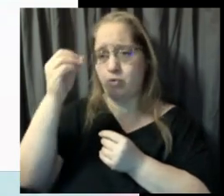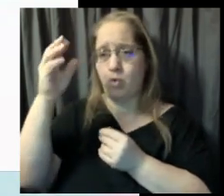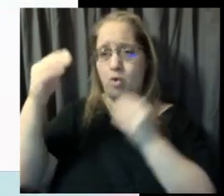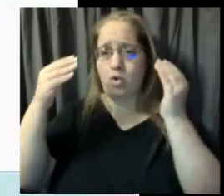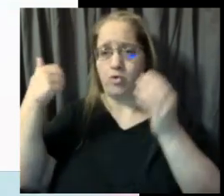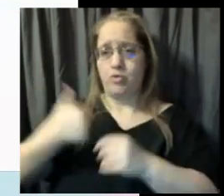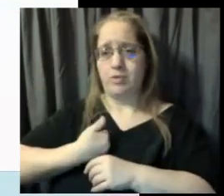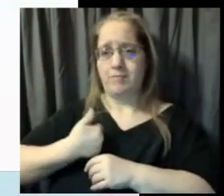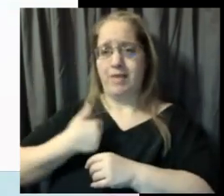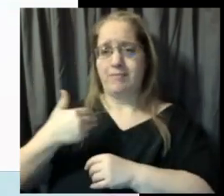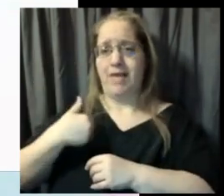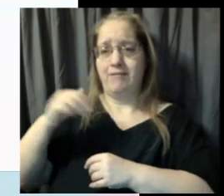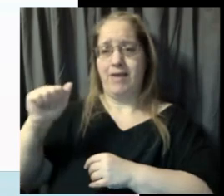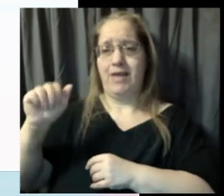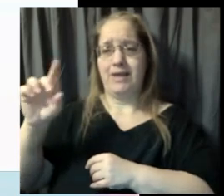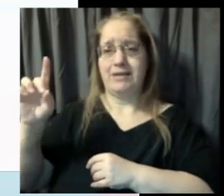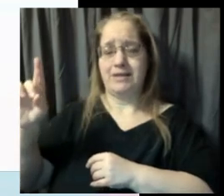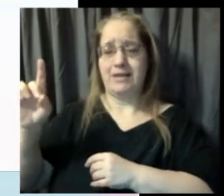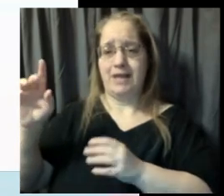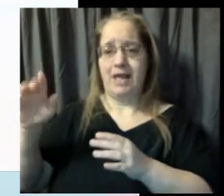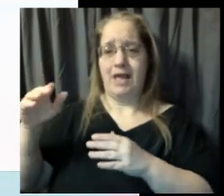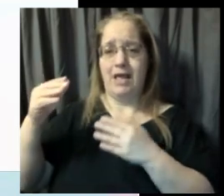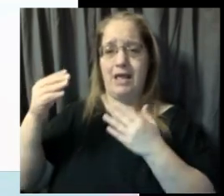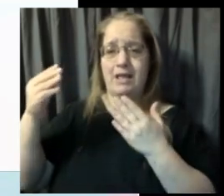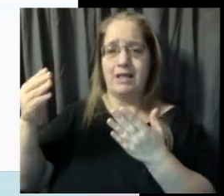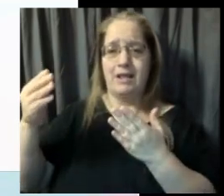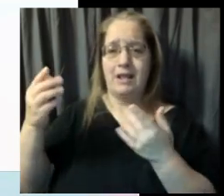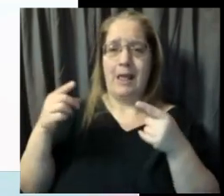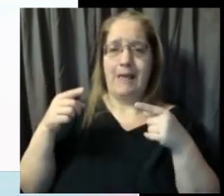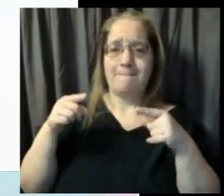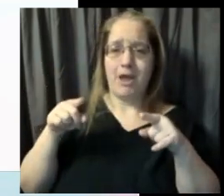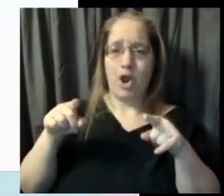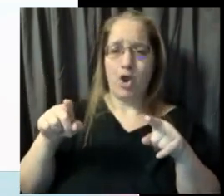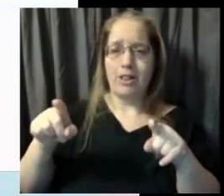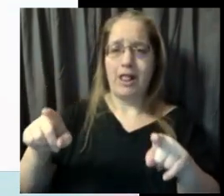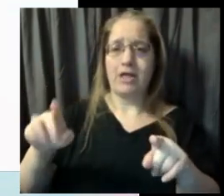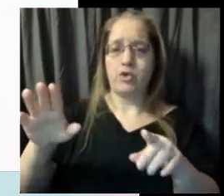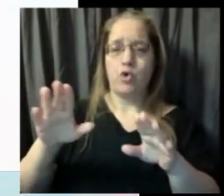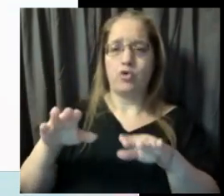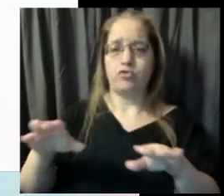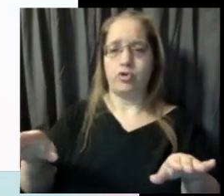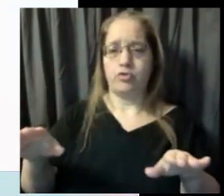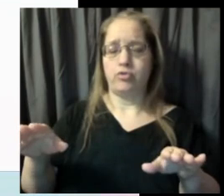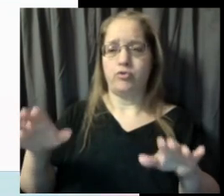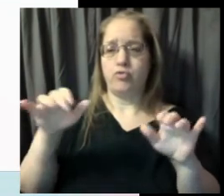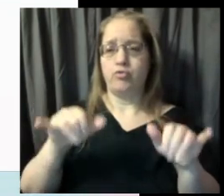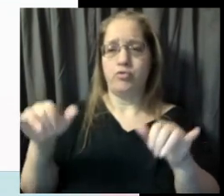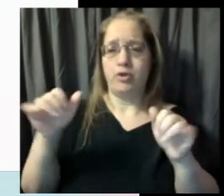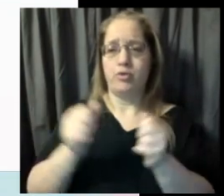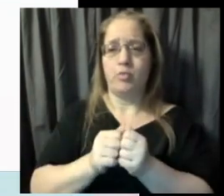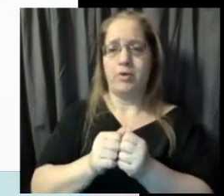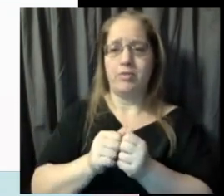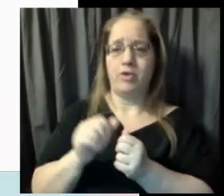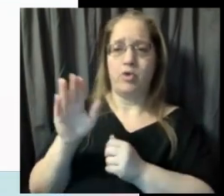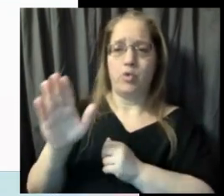who have ADD, I would suggest mirroring or paralleling your child's routines and structure with